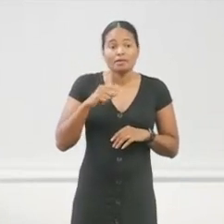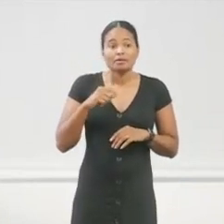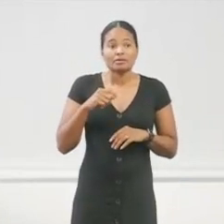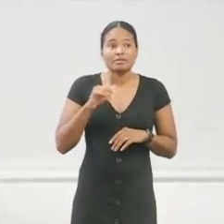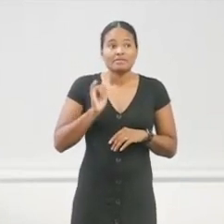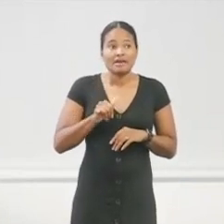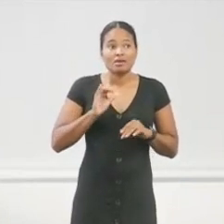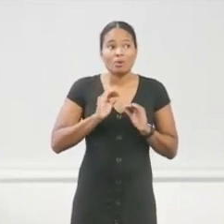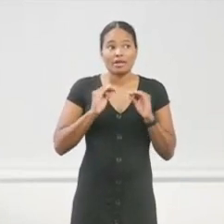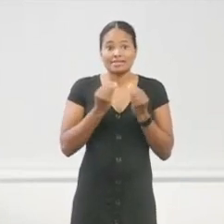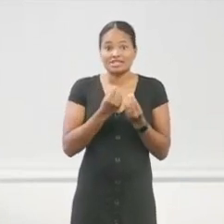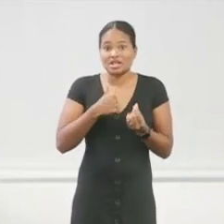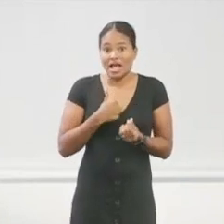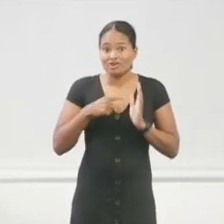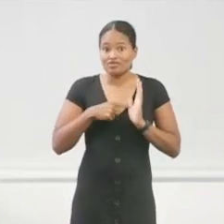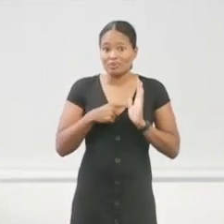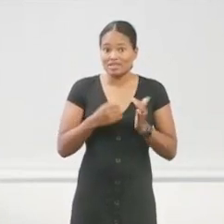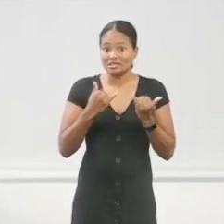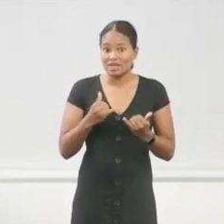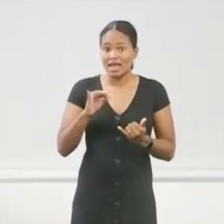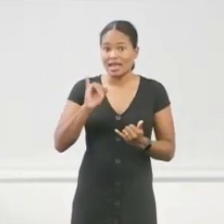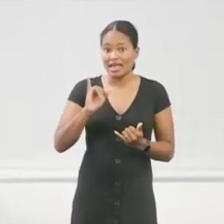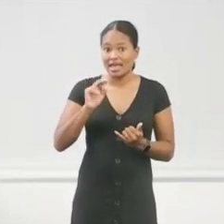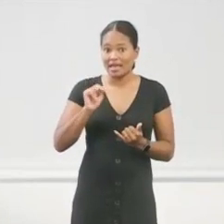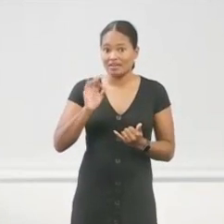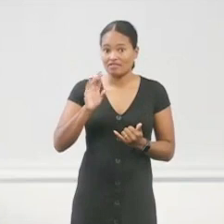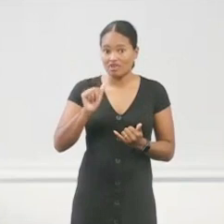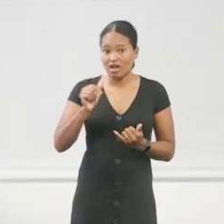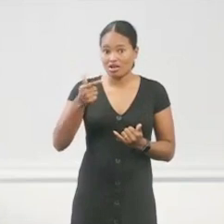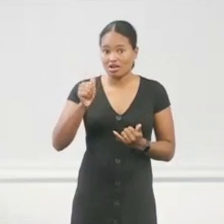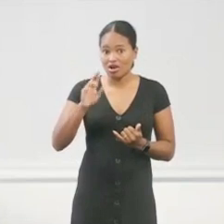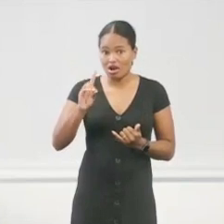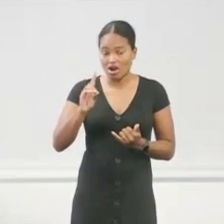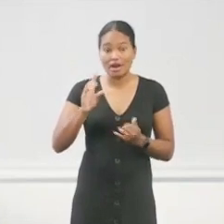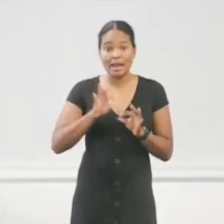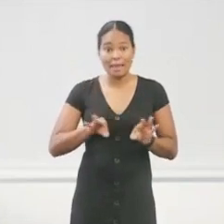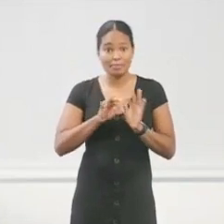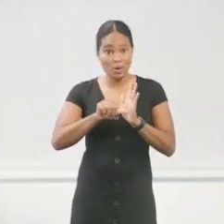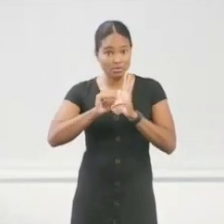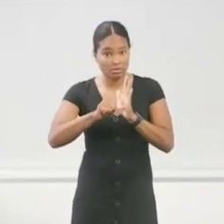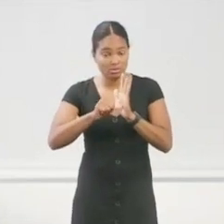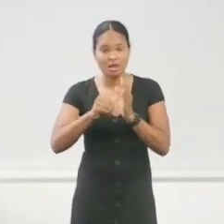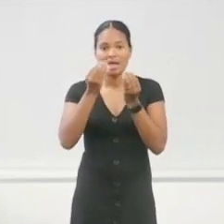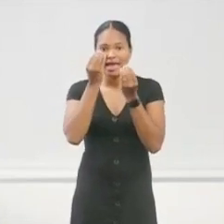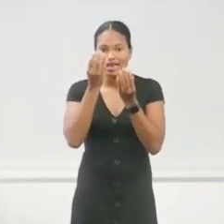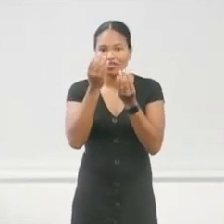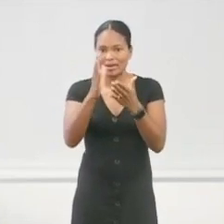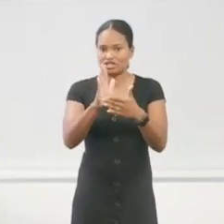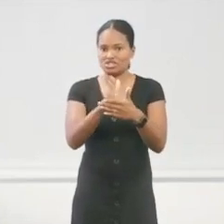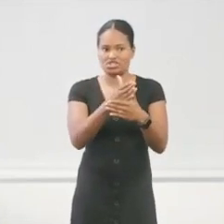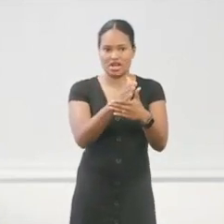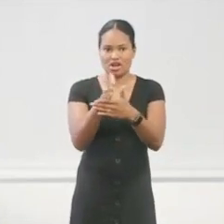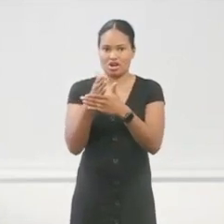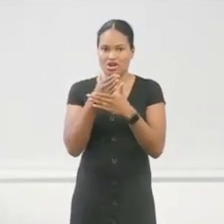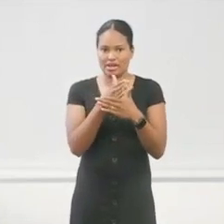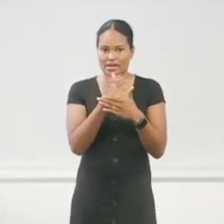actually representing here, which is InfraGuard, the important thing that I want to impress upon you is information sharing. So we're